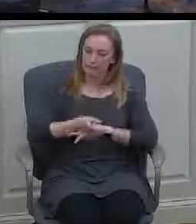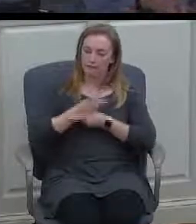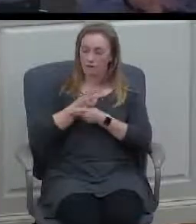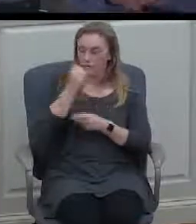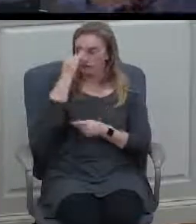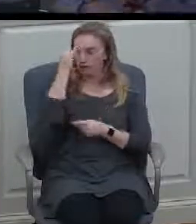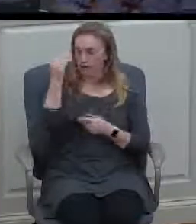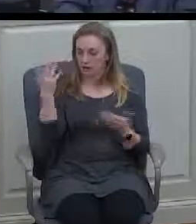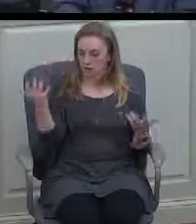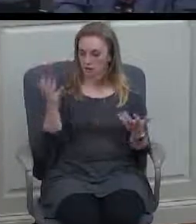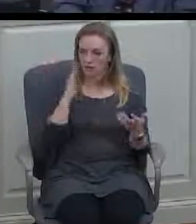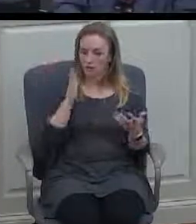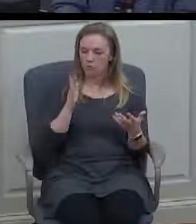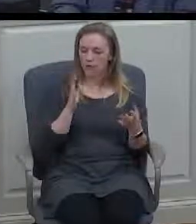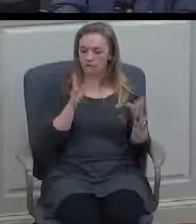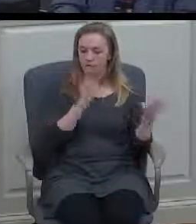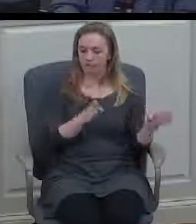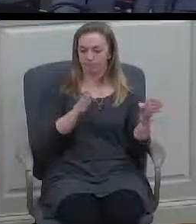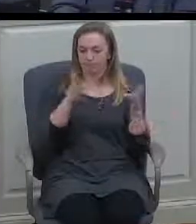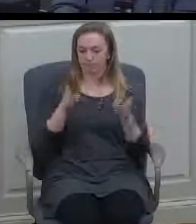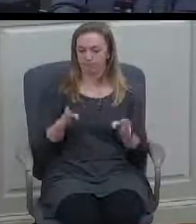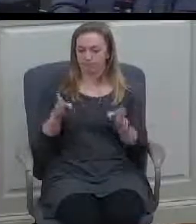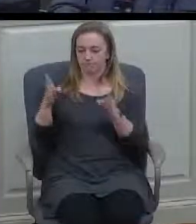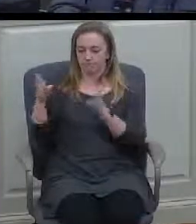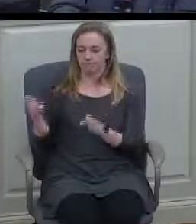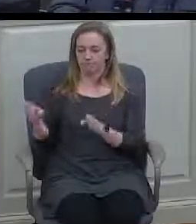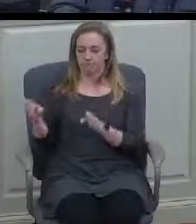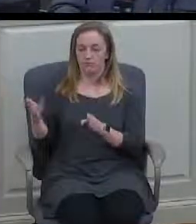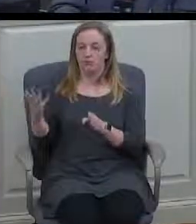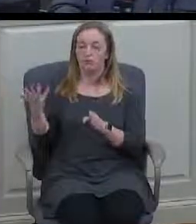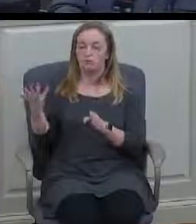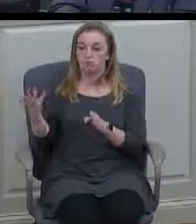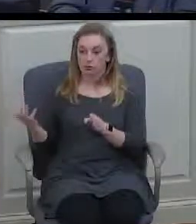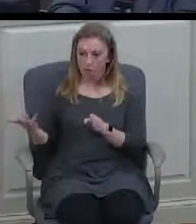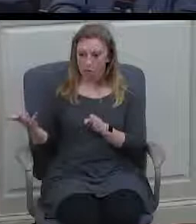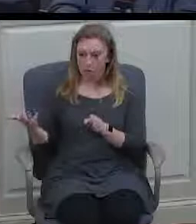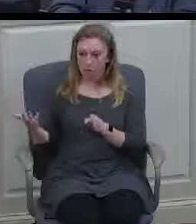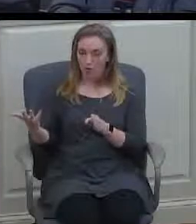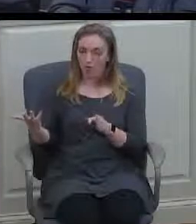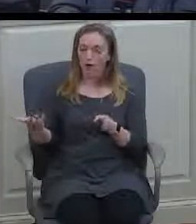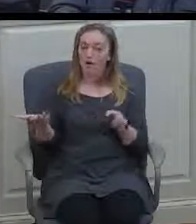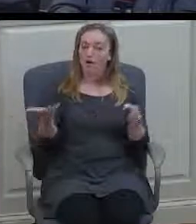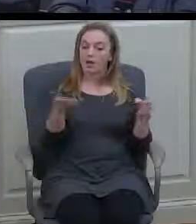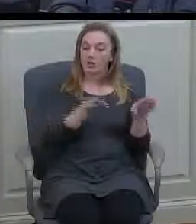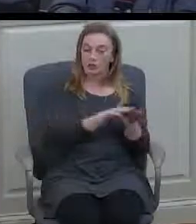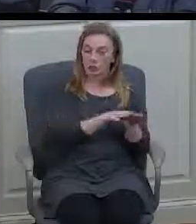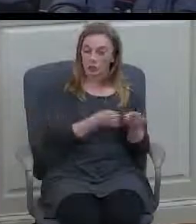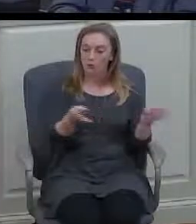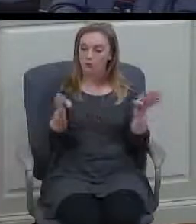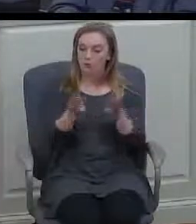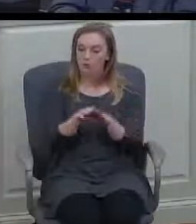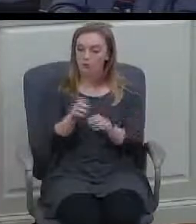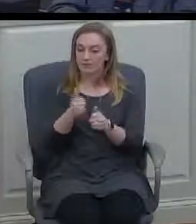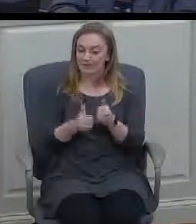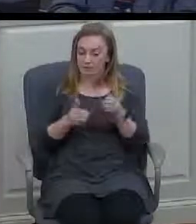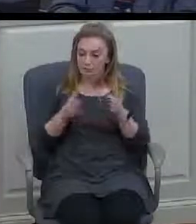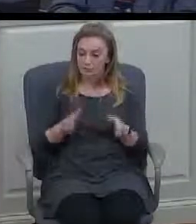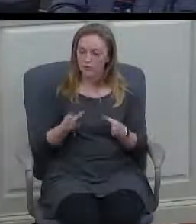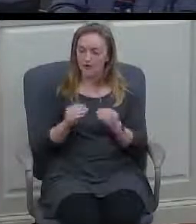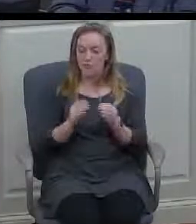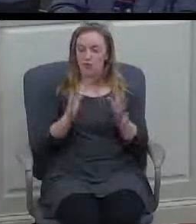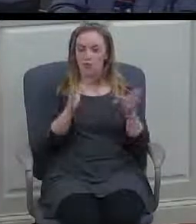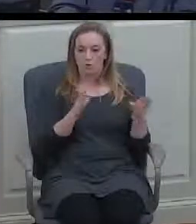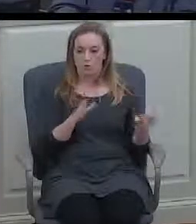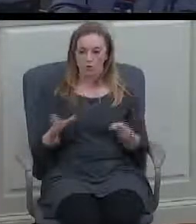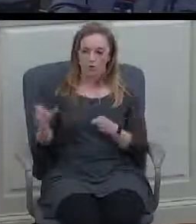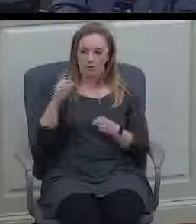idea is to break it out into sections so that the closure of each street is organized for the